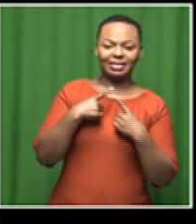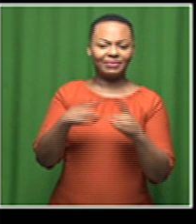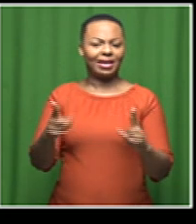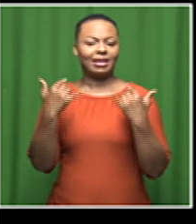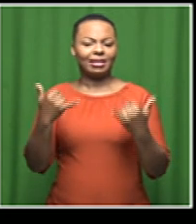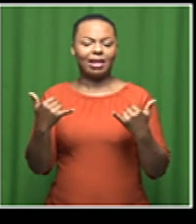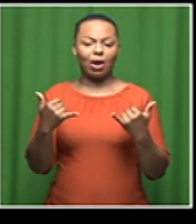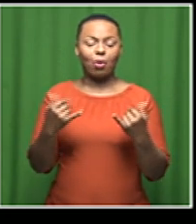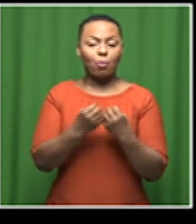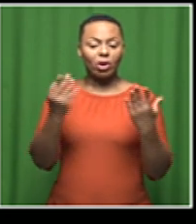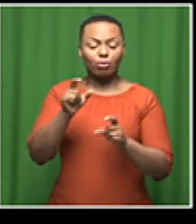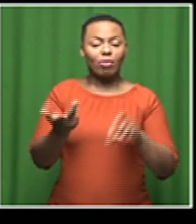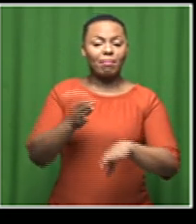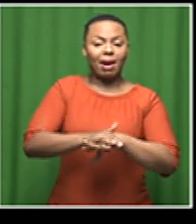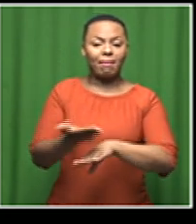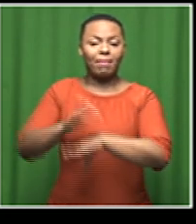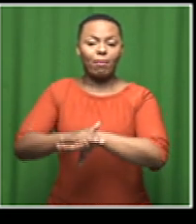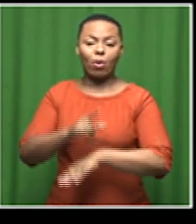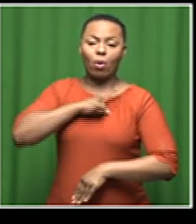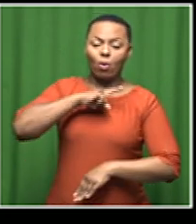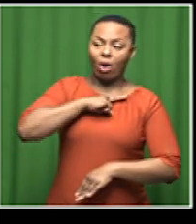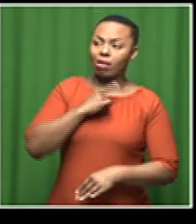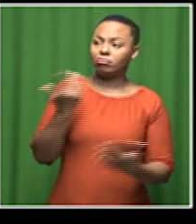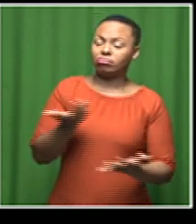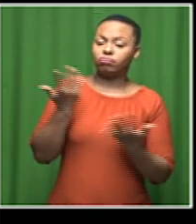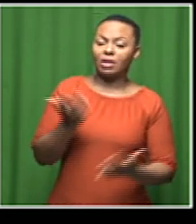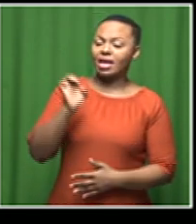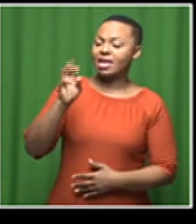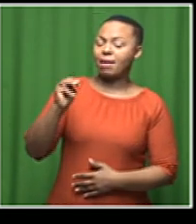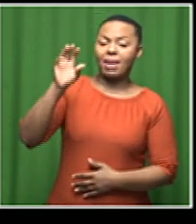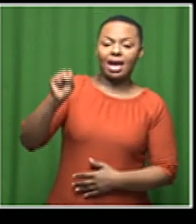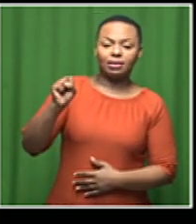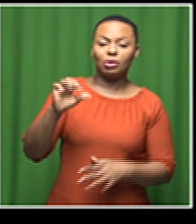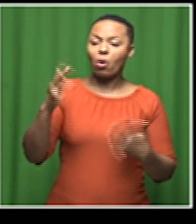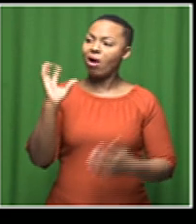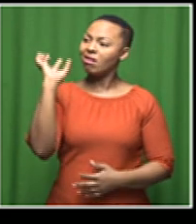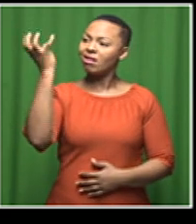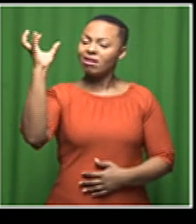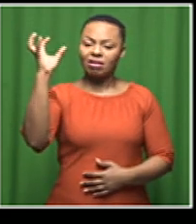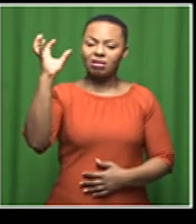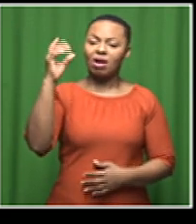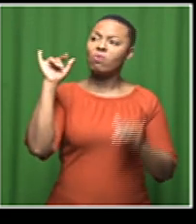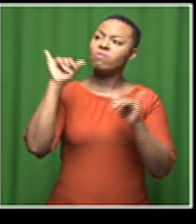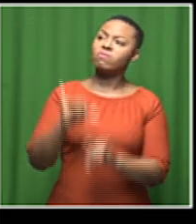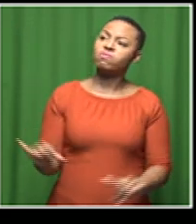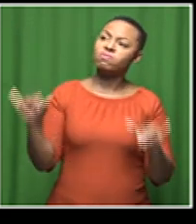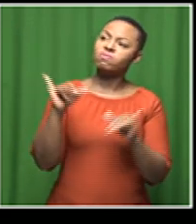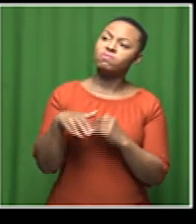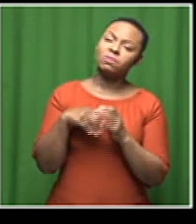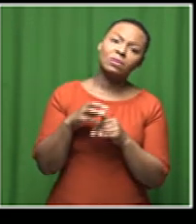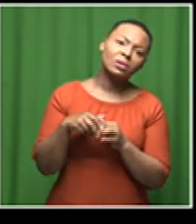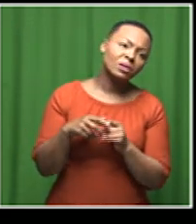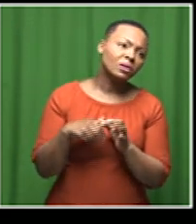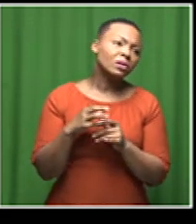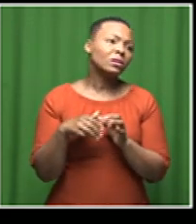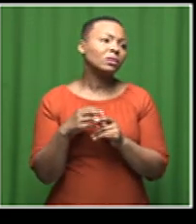are losing a lot of patients on the ground because the EMS or emergency services of our country is not responding to the needs